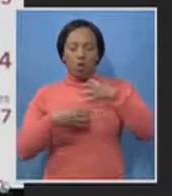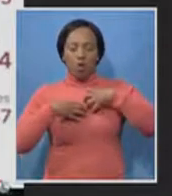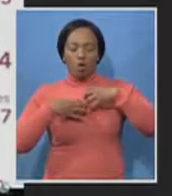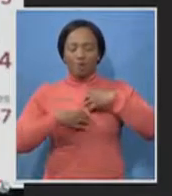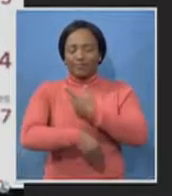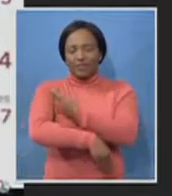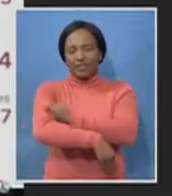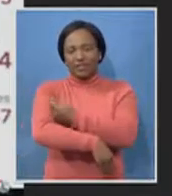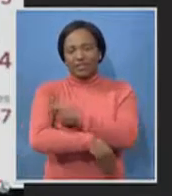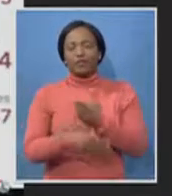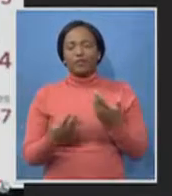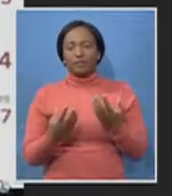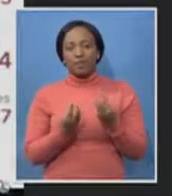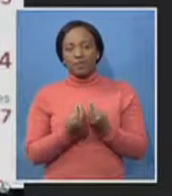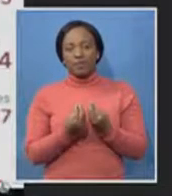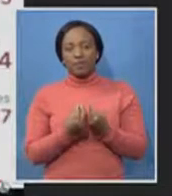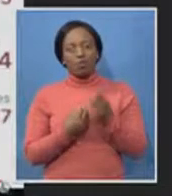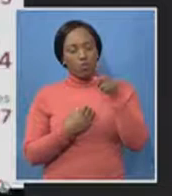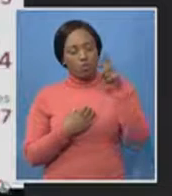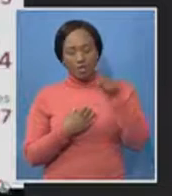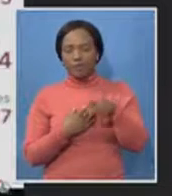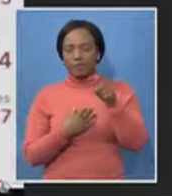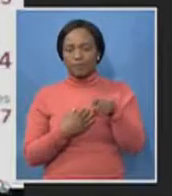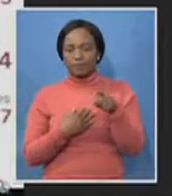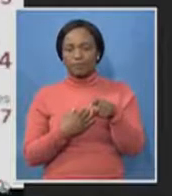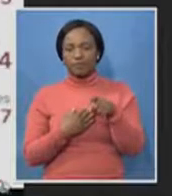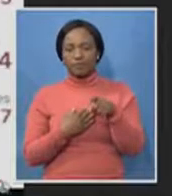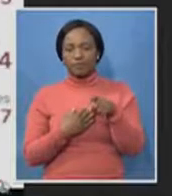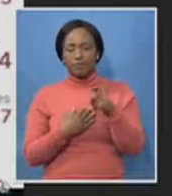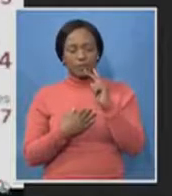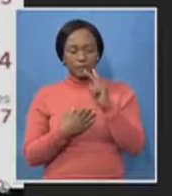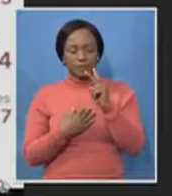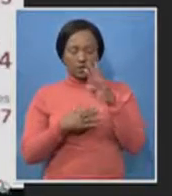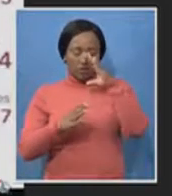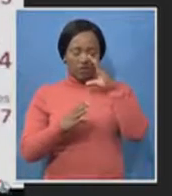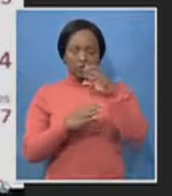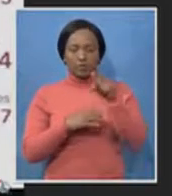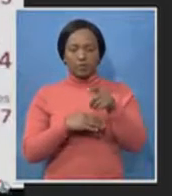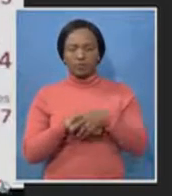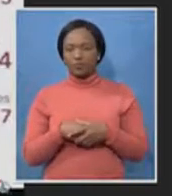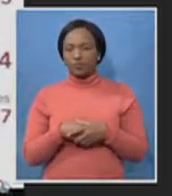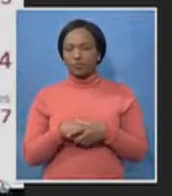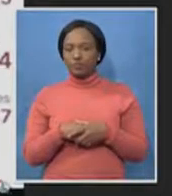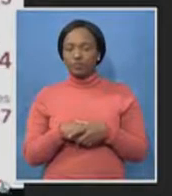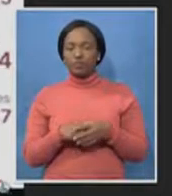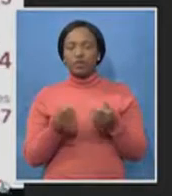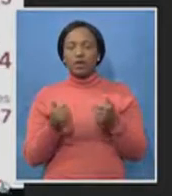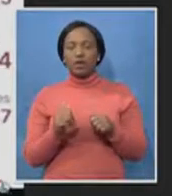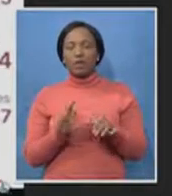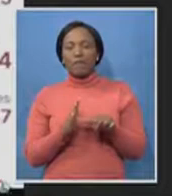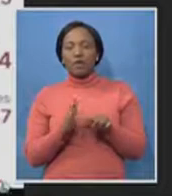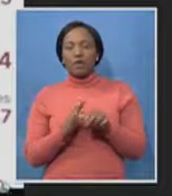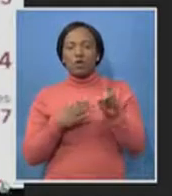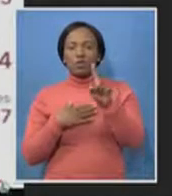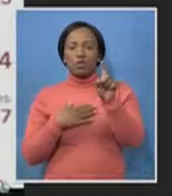should, we should think about. And then, there's a very important question of who gets vaccinated, that whole, and there's, I know,